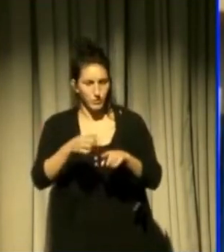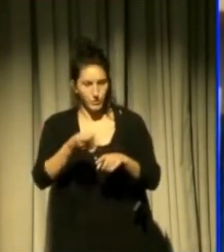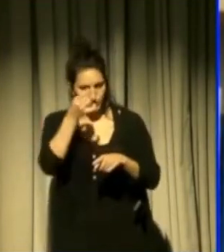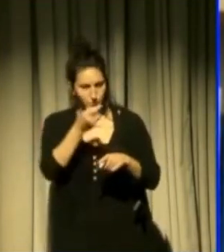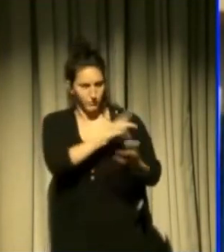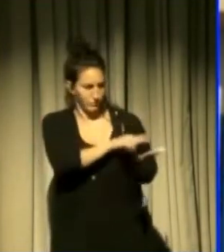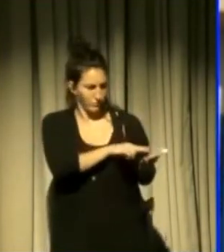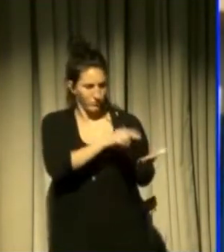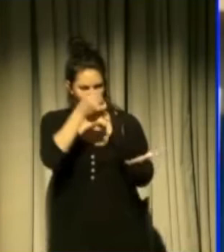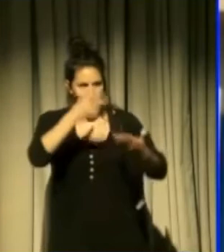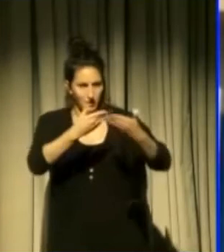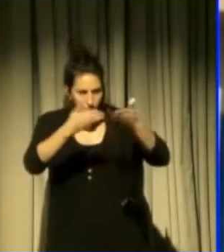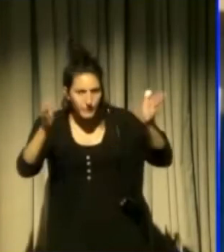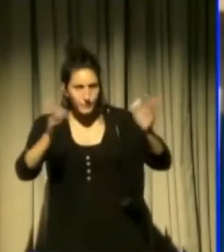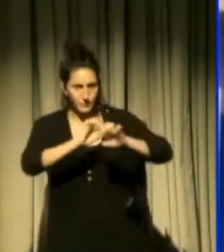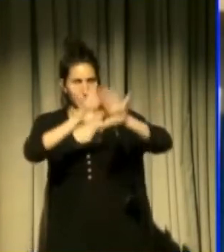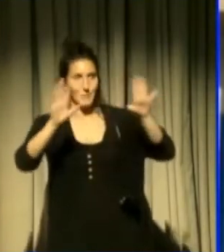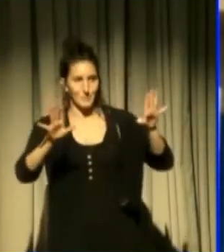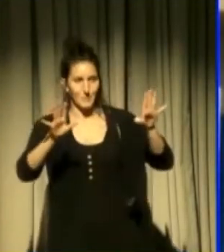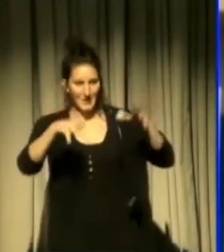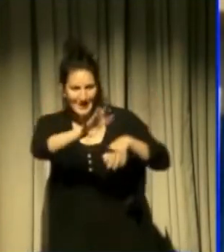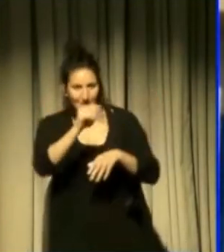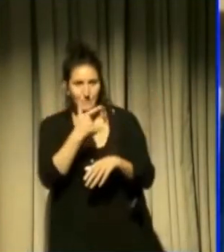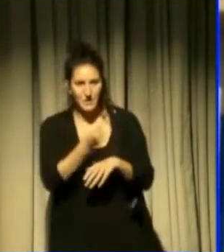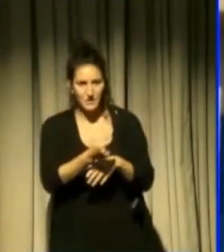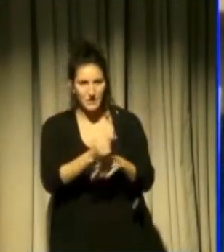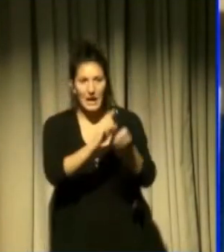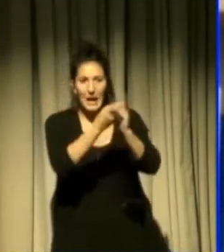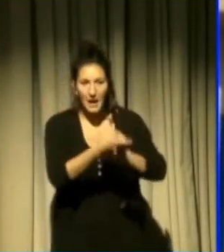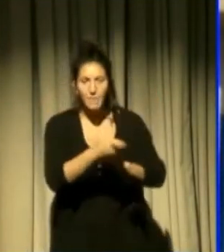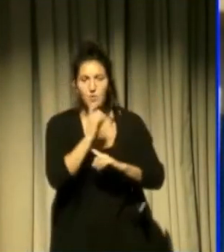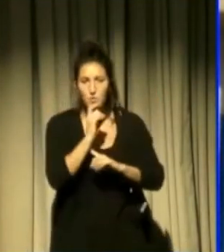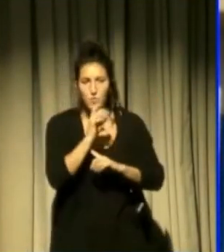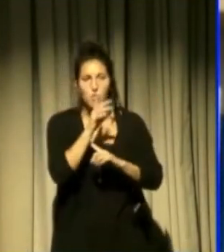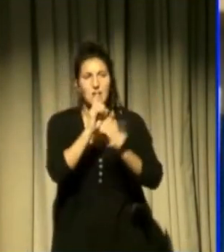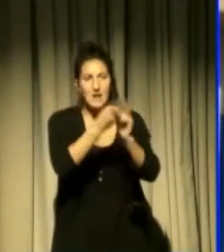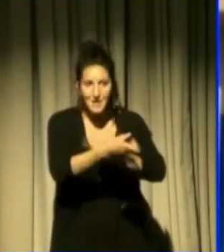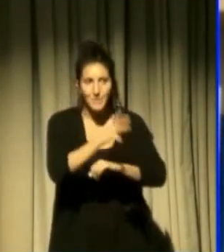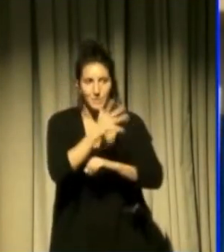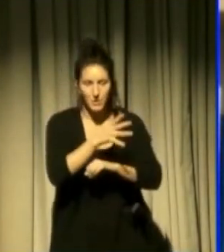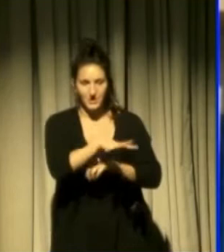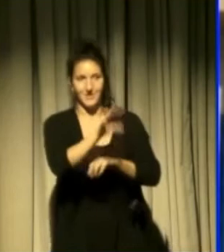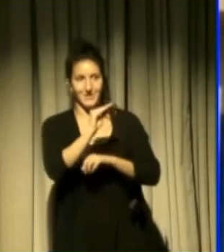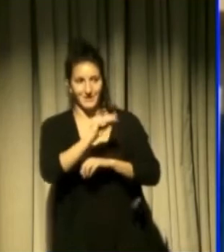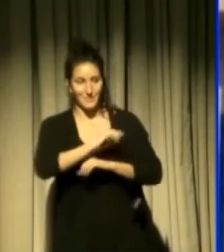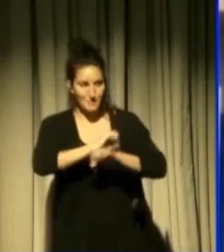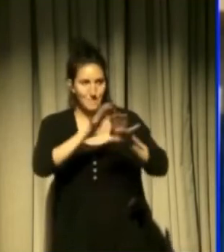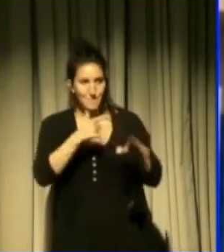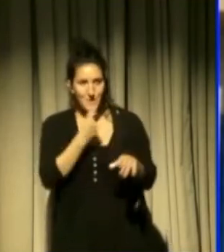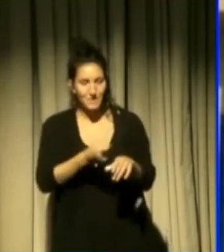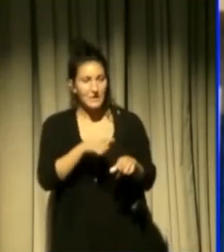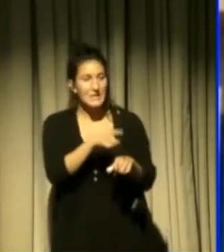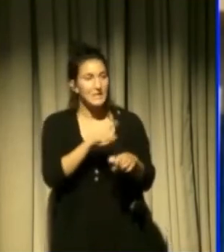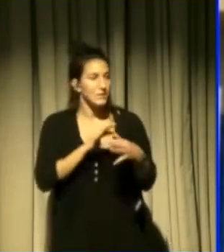are happening and what they look and feel like. So field research is about finding the front runners and interviewing